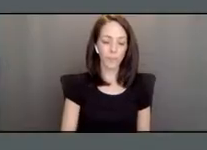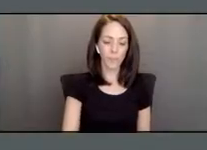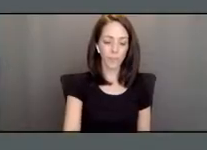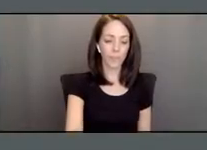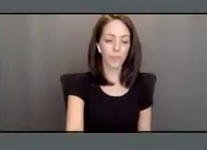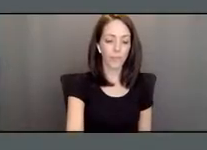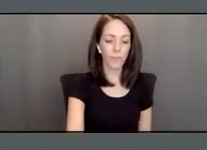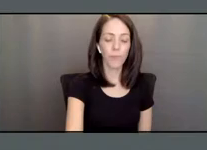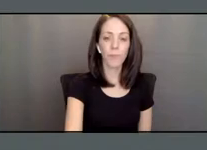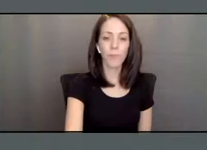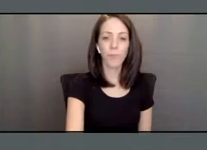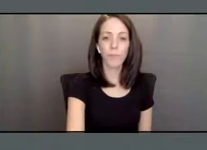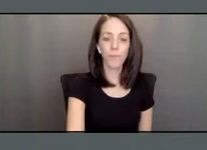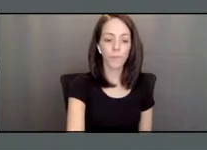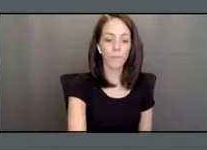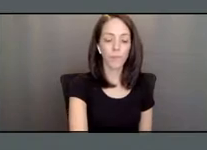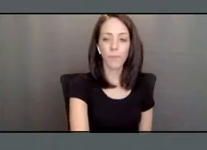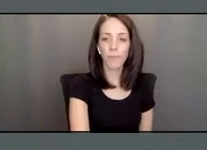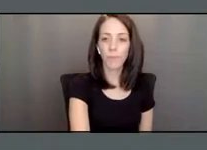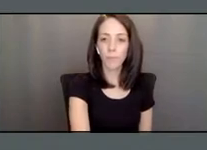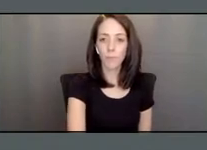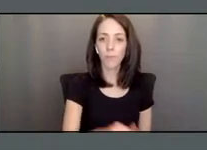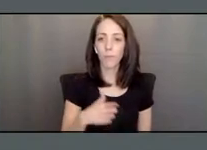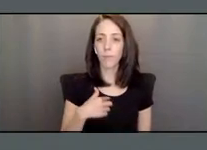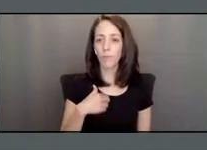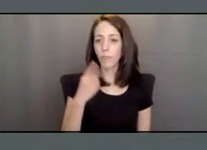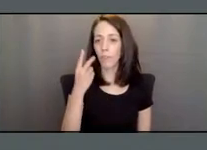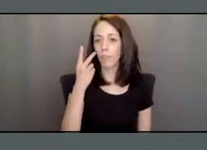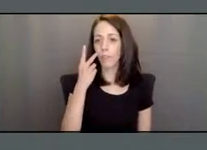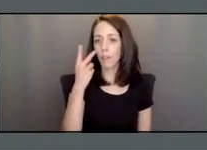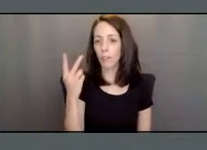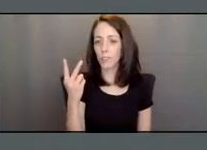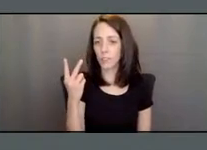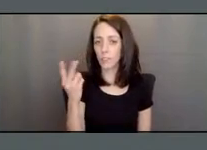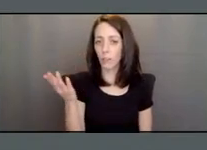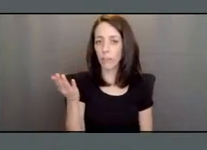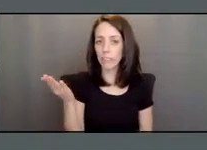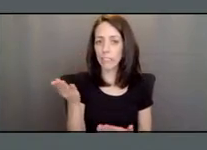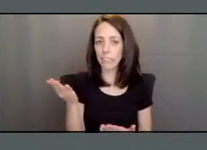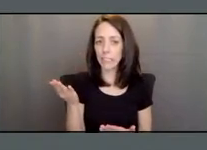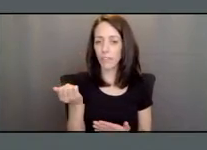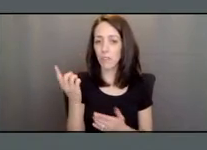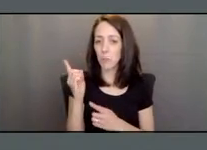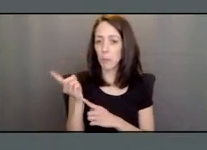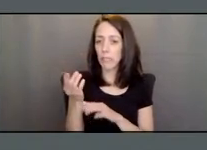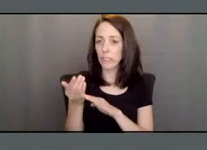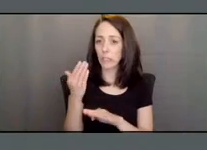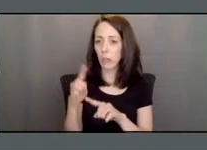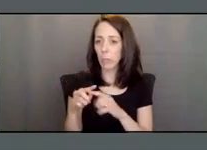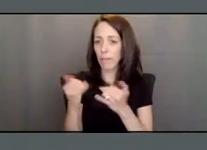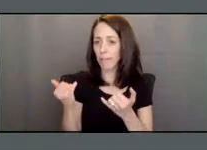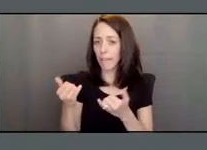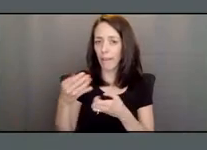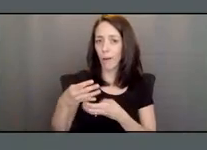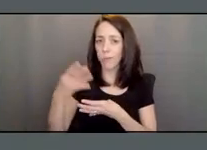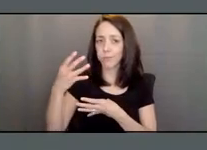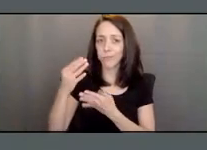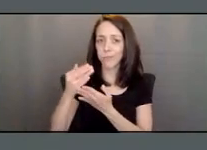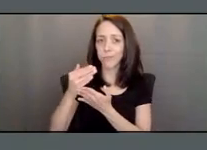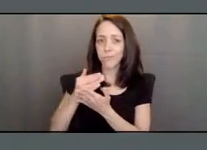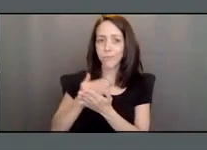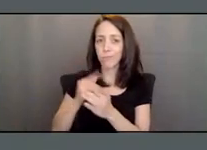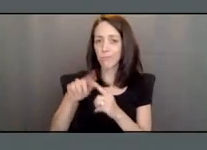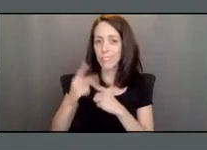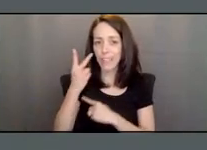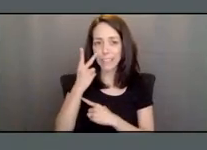I did see Dean Bakewell-Sachs a few moments ago, but I'm not seeing her right now, but I'm not able to see everyone because